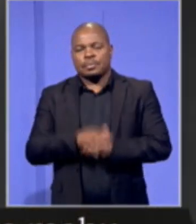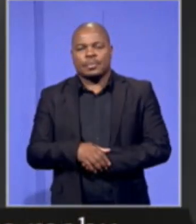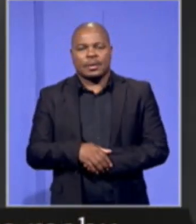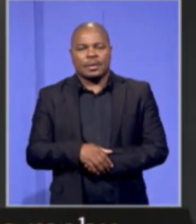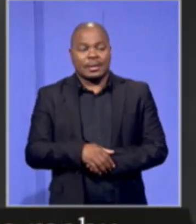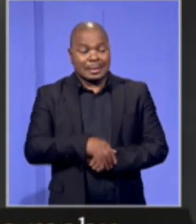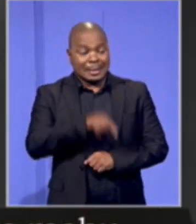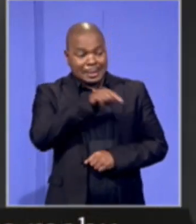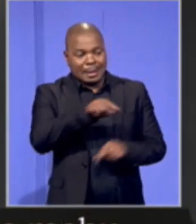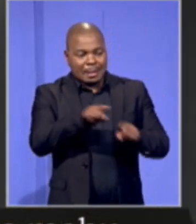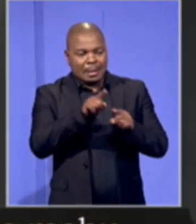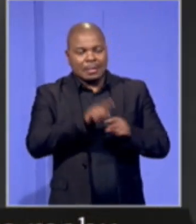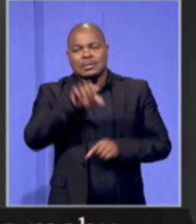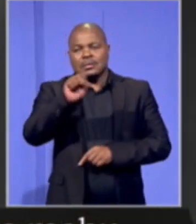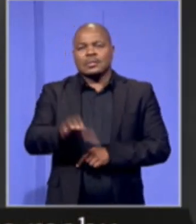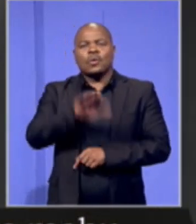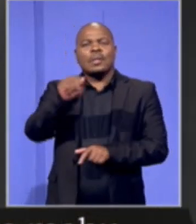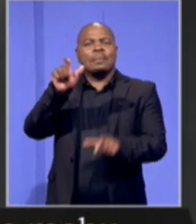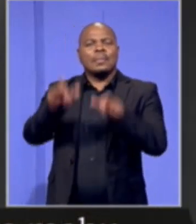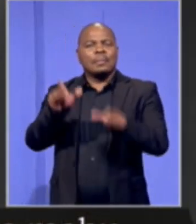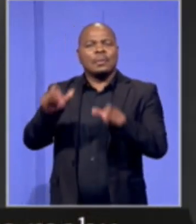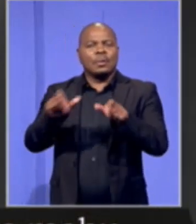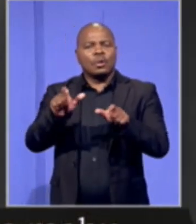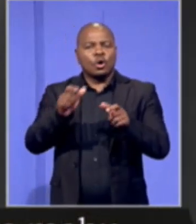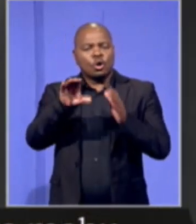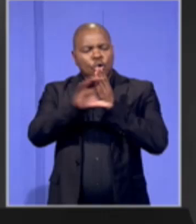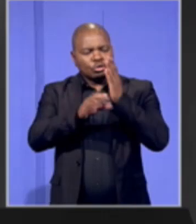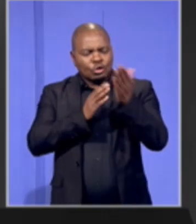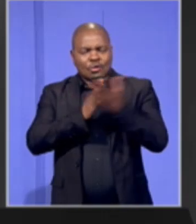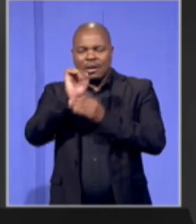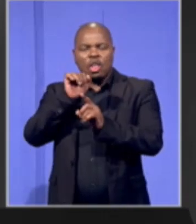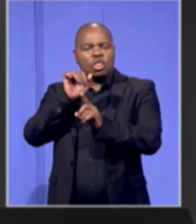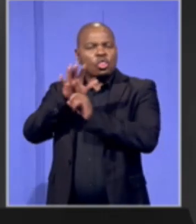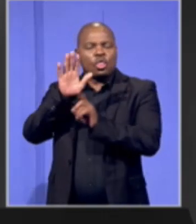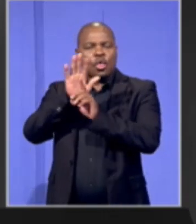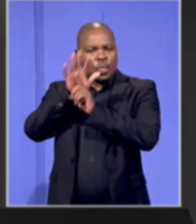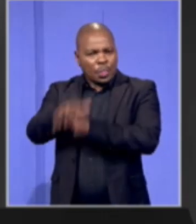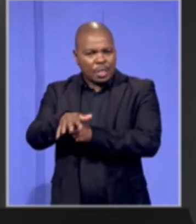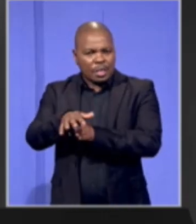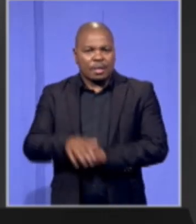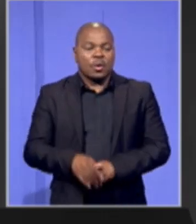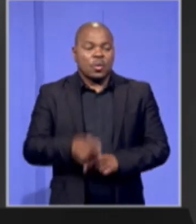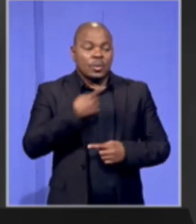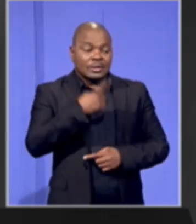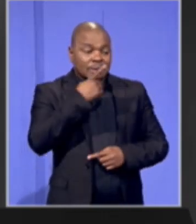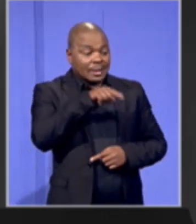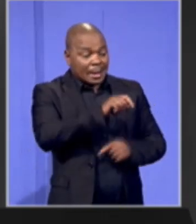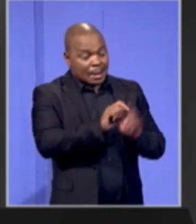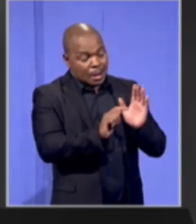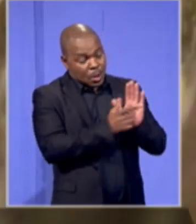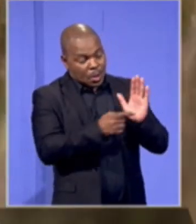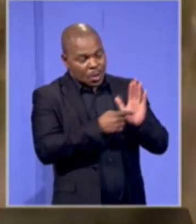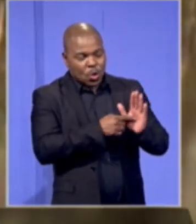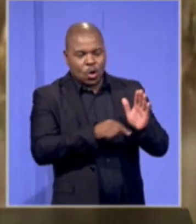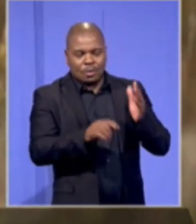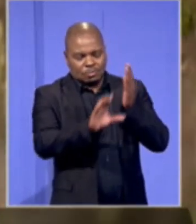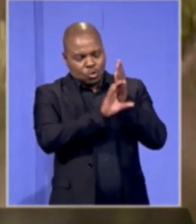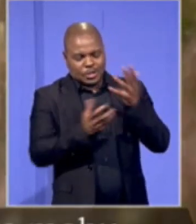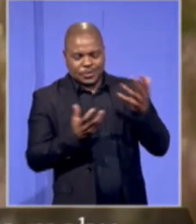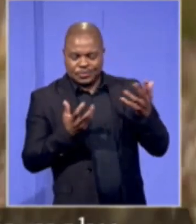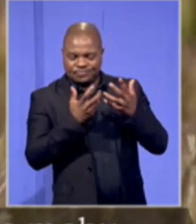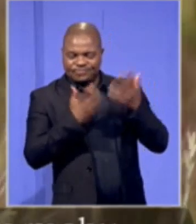on the constitutional rights of South Africans. We have obtained a legal opinion that the expropriation bill is unconstitutional.